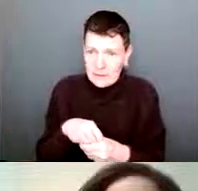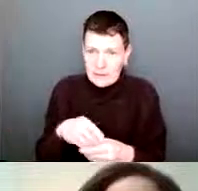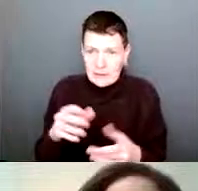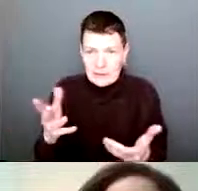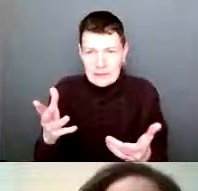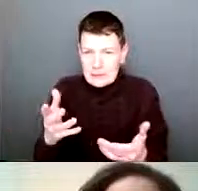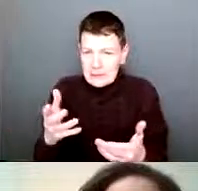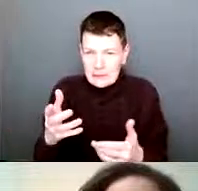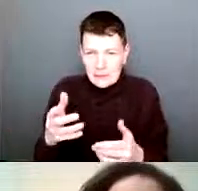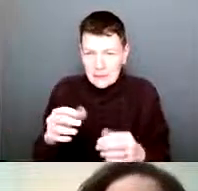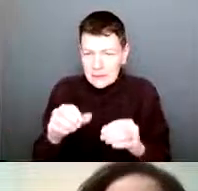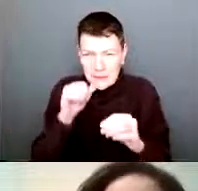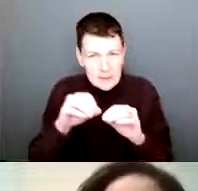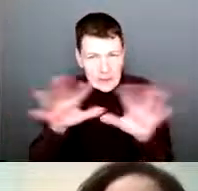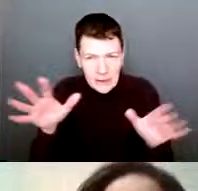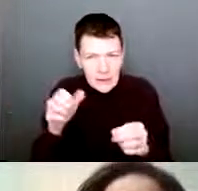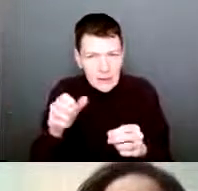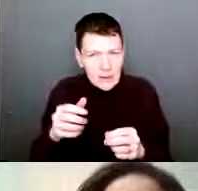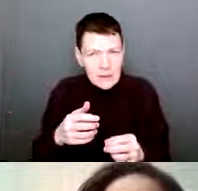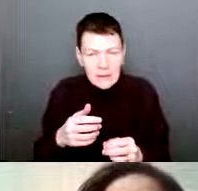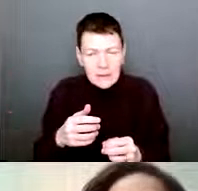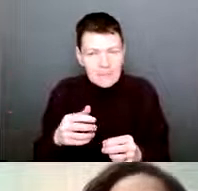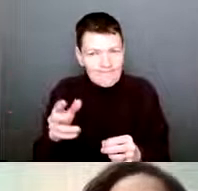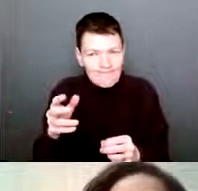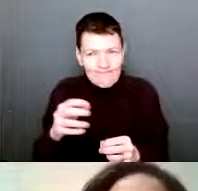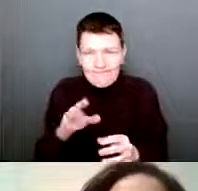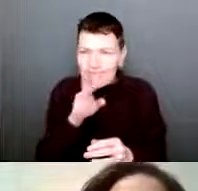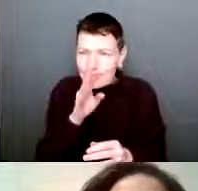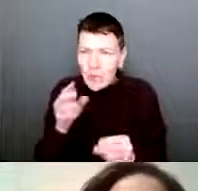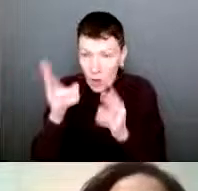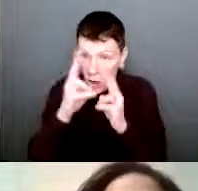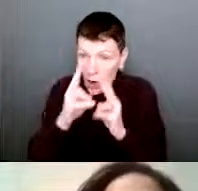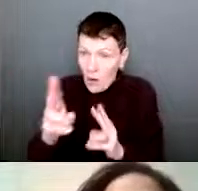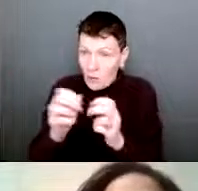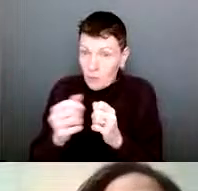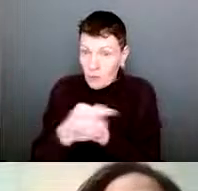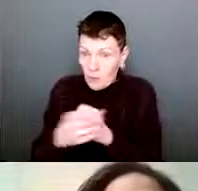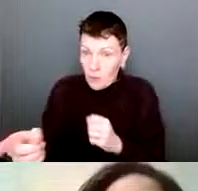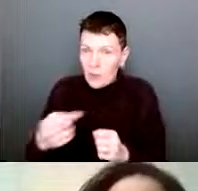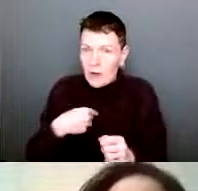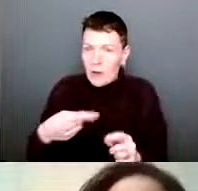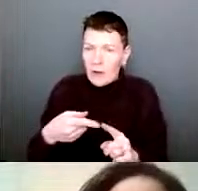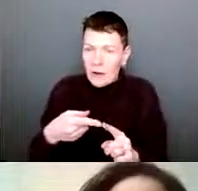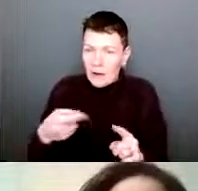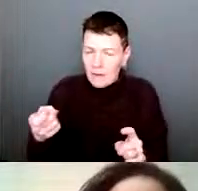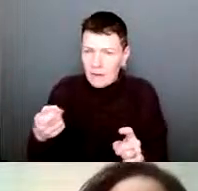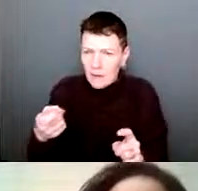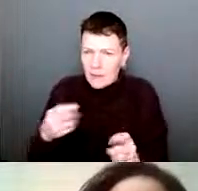such an honor to be with you. I'm coming from